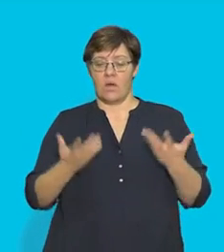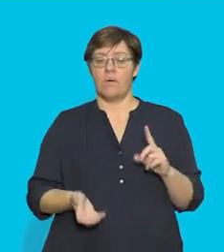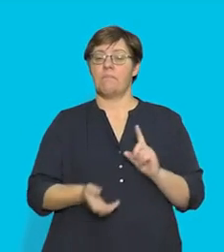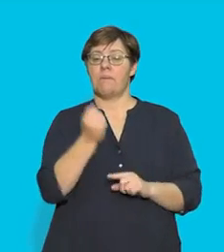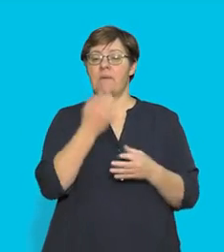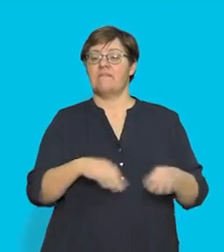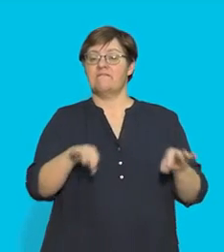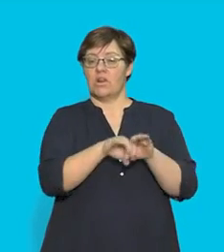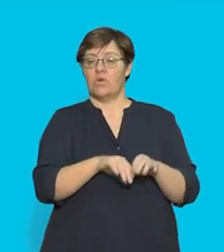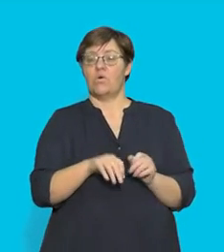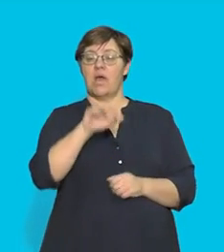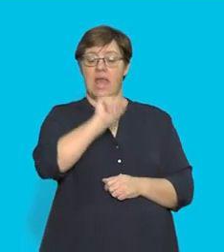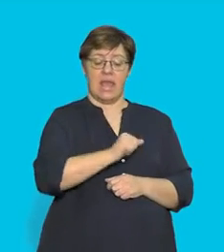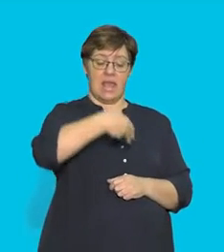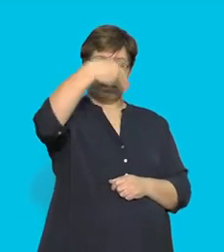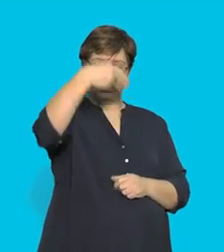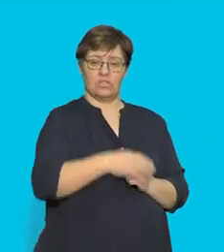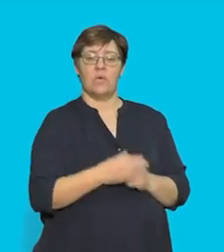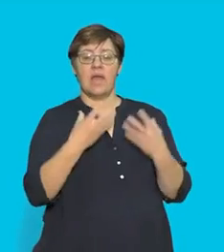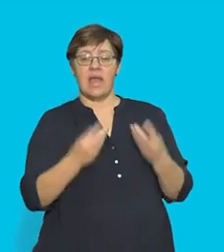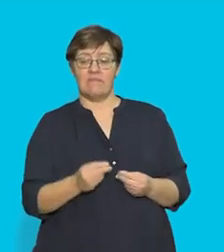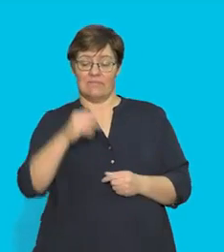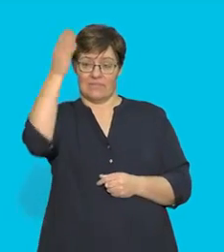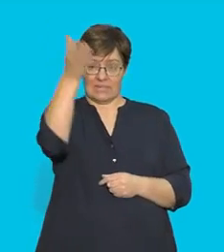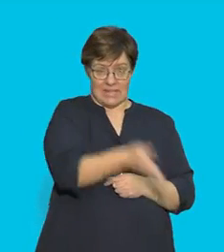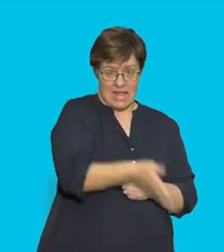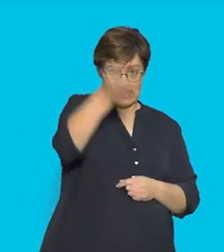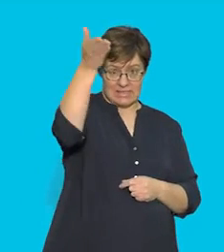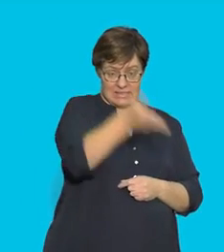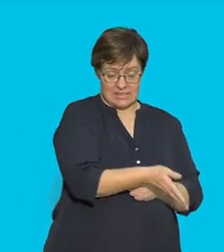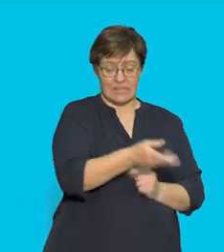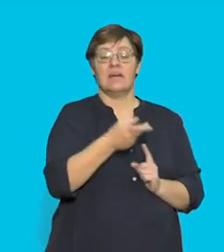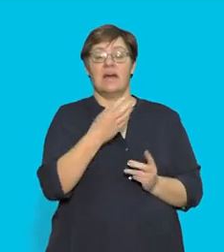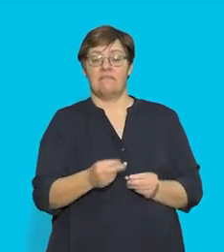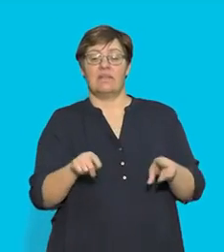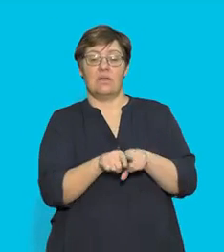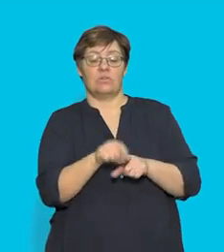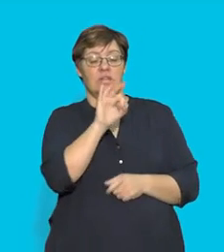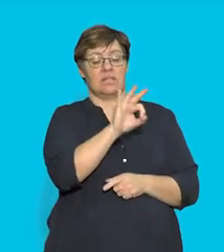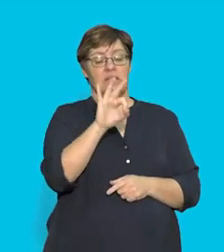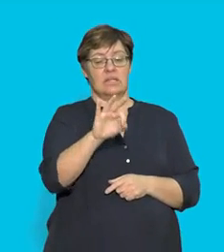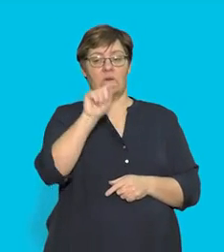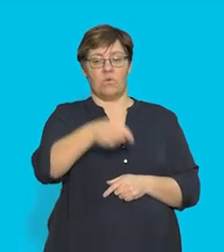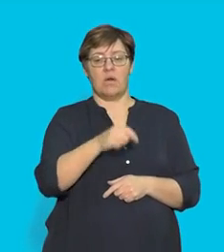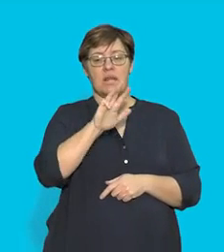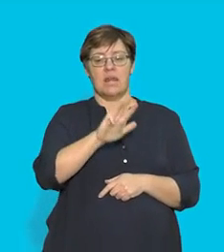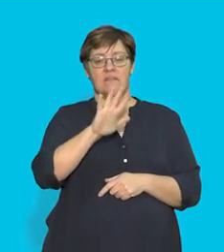So now we're going to find our value for AH. So now we have that this side here is equal to